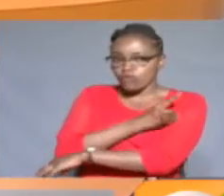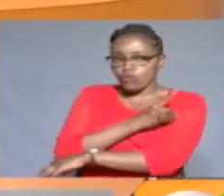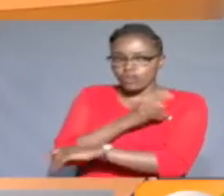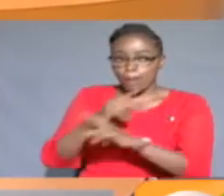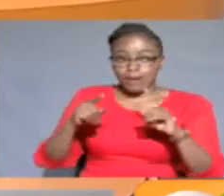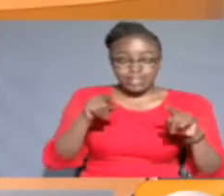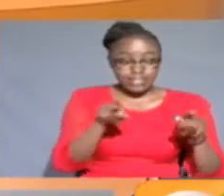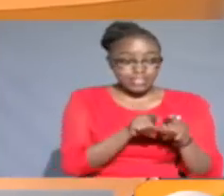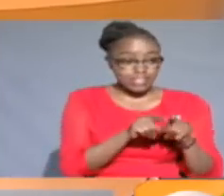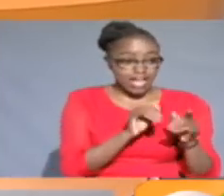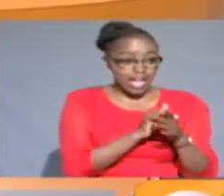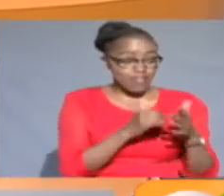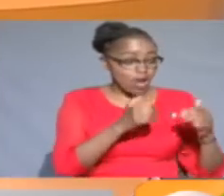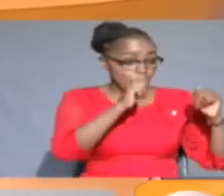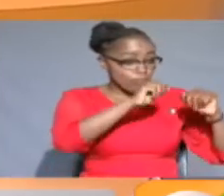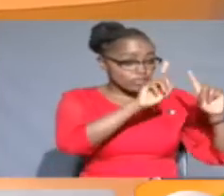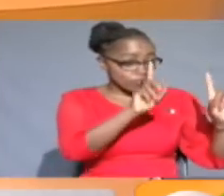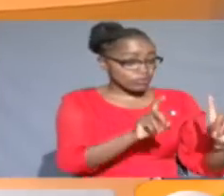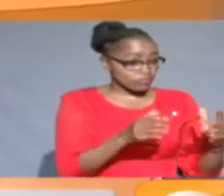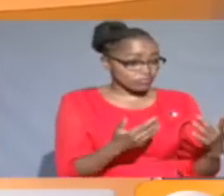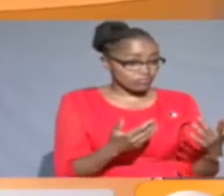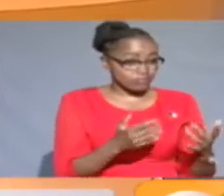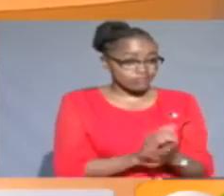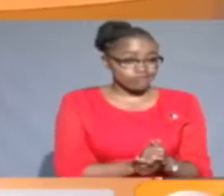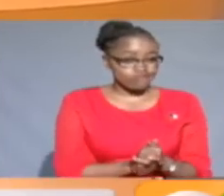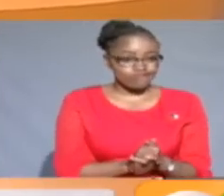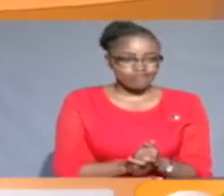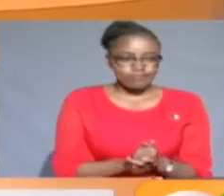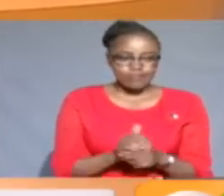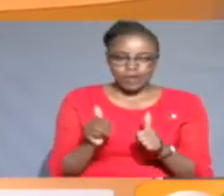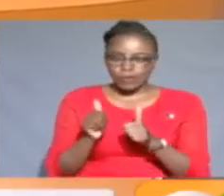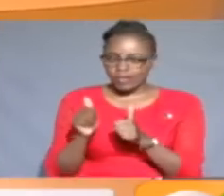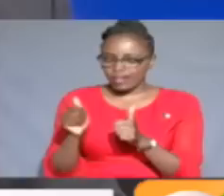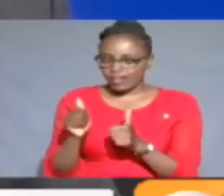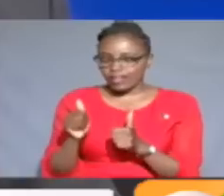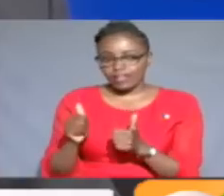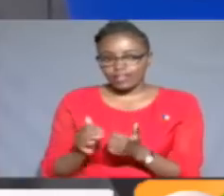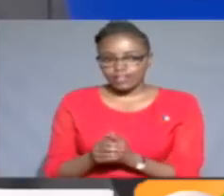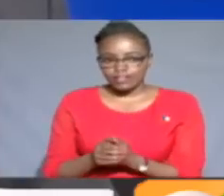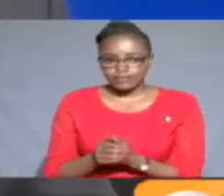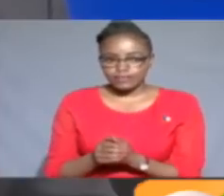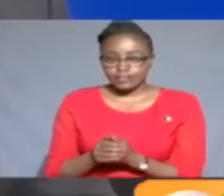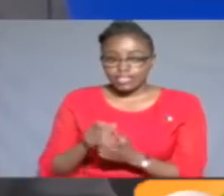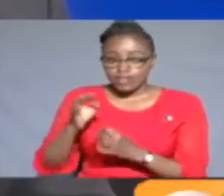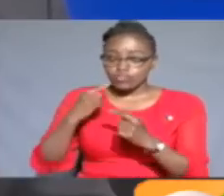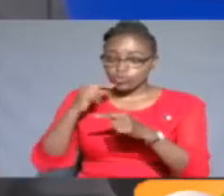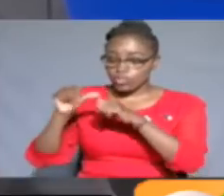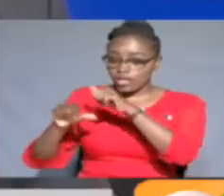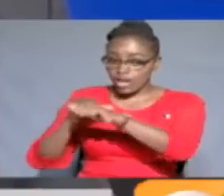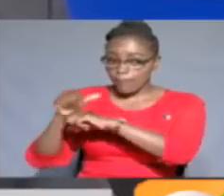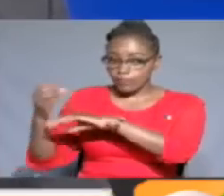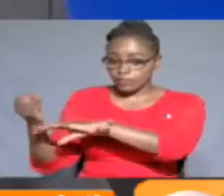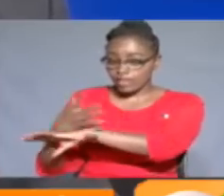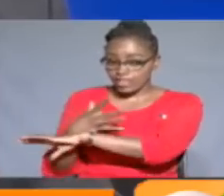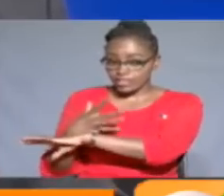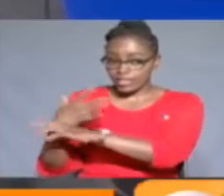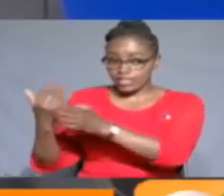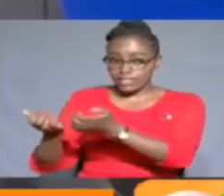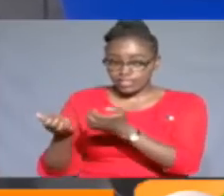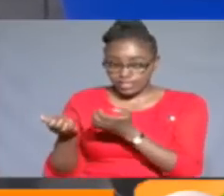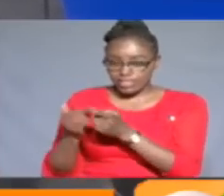cost implications, isn't it? How possible is that for us? Well, because if we are talking about cancer, we need